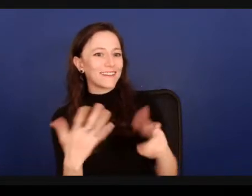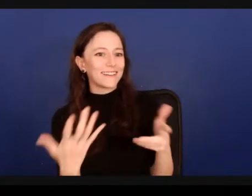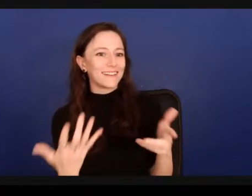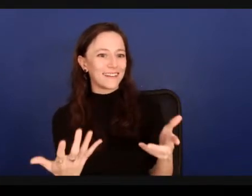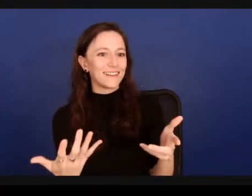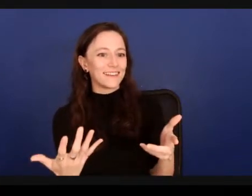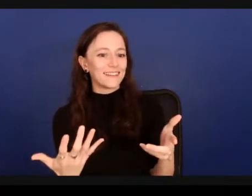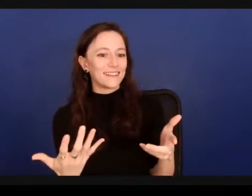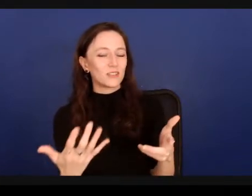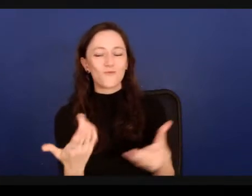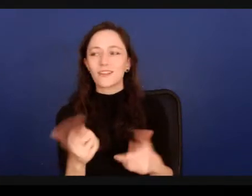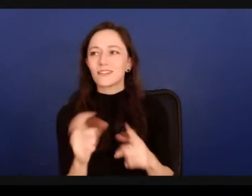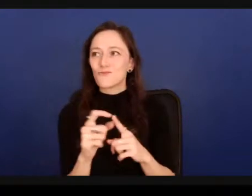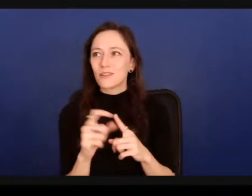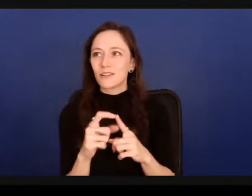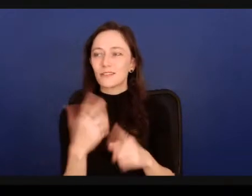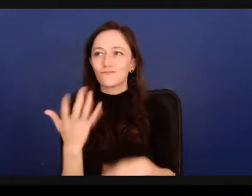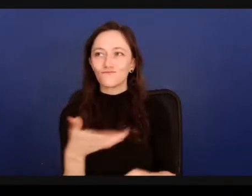what's the word?